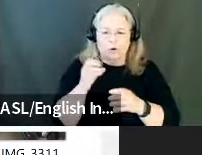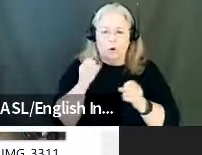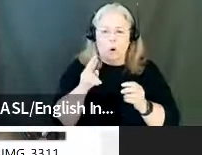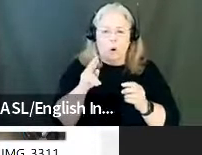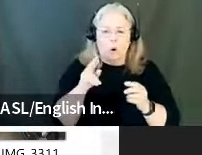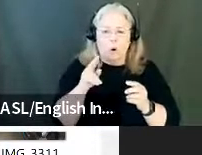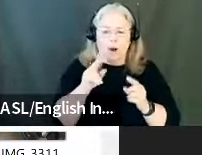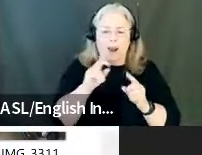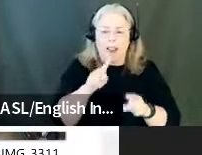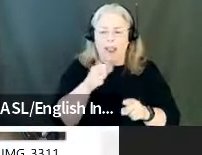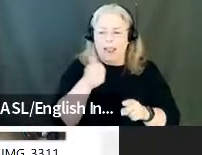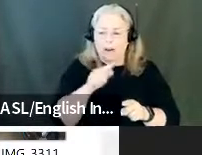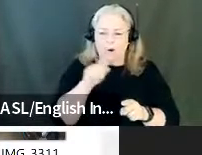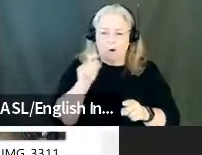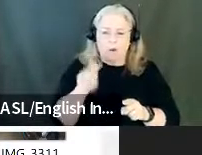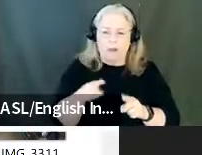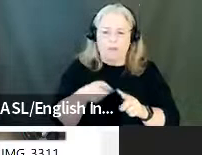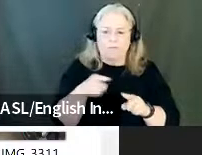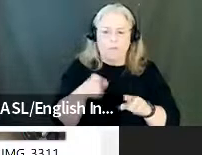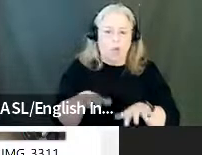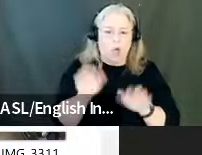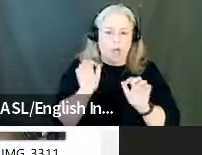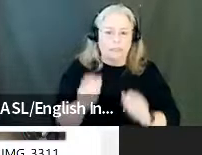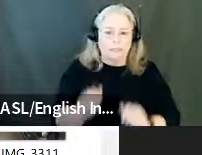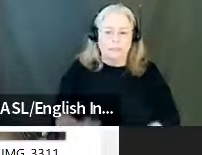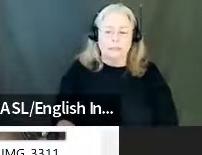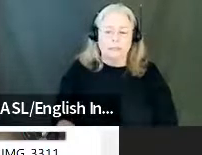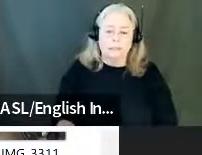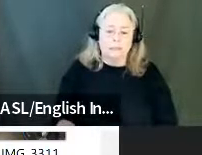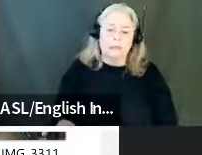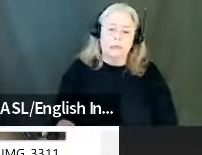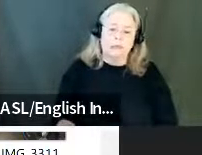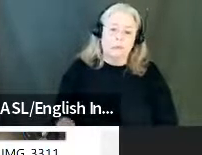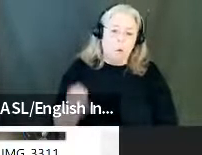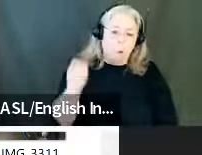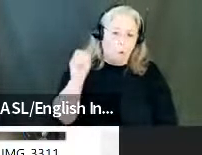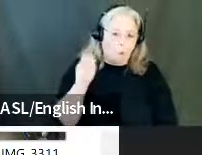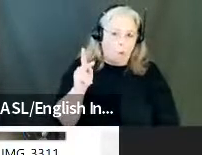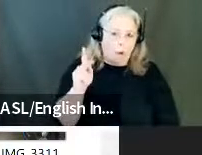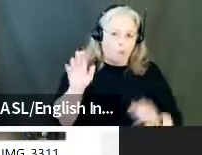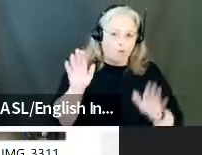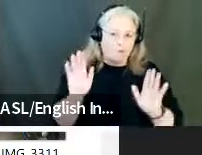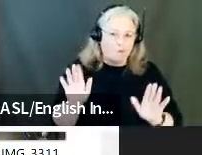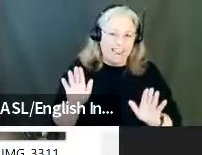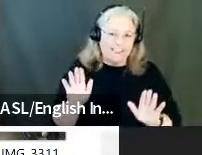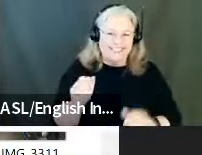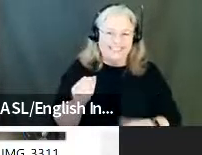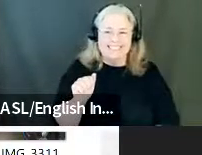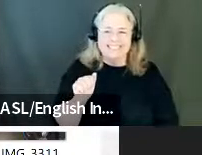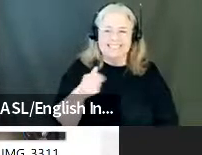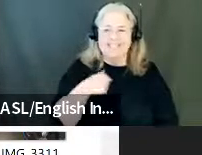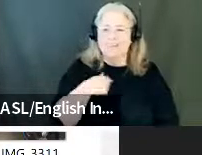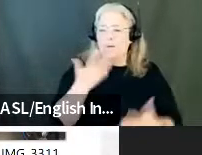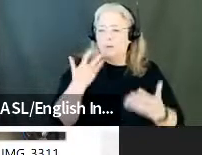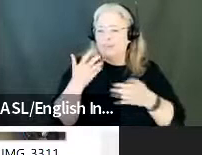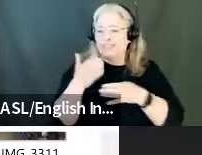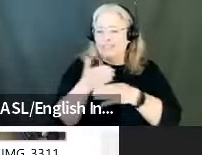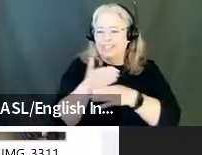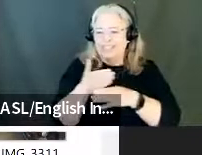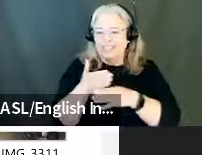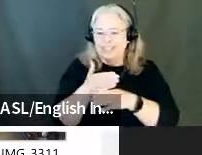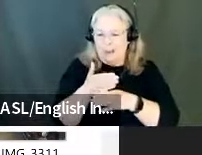any questions from the audience. Yeah. Okay, great. So what I wanted to share